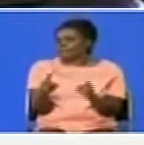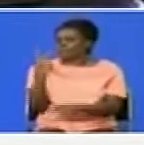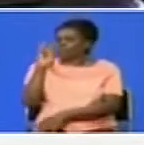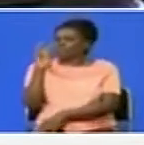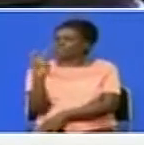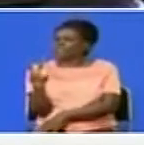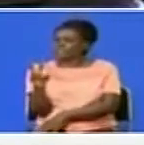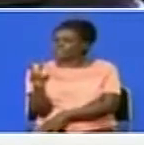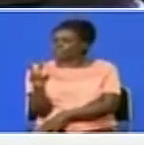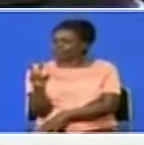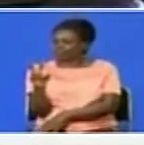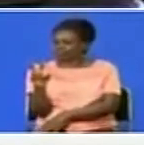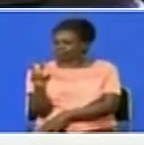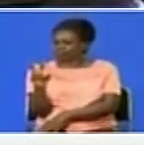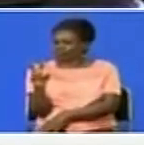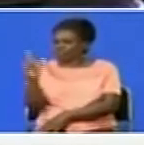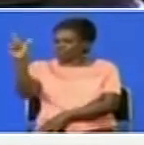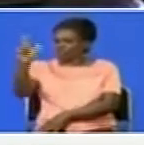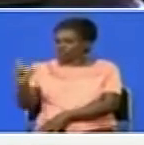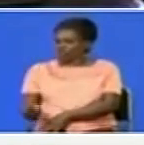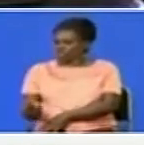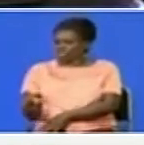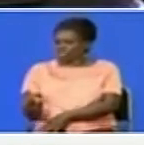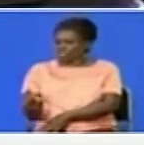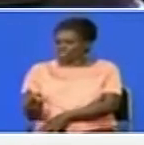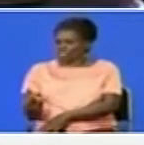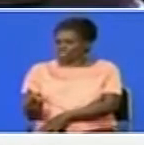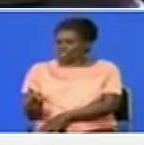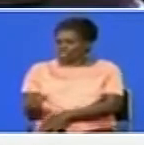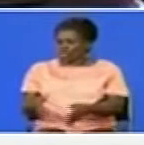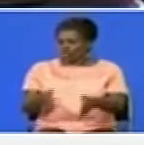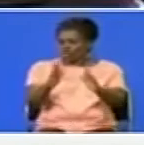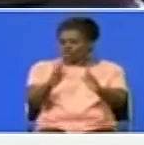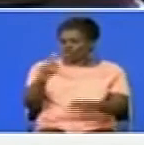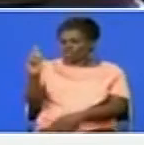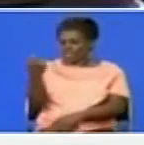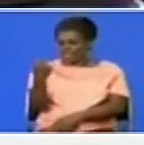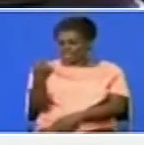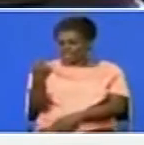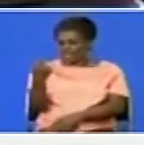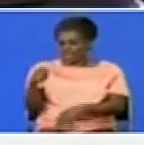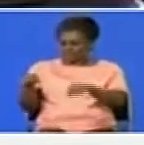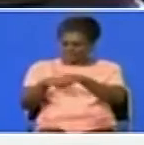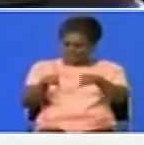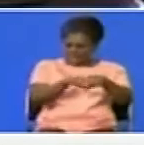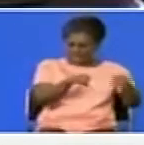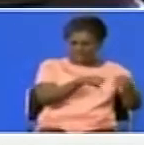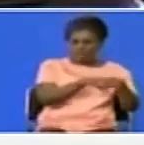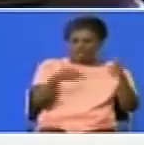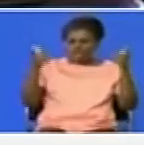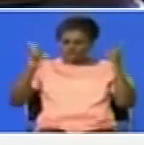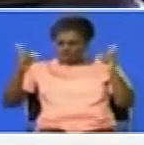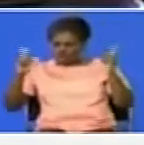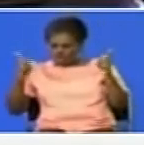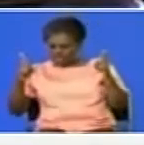look at the close to Kenyan roads that the tankers run and carry